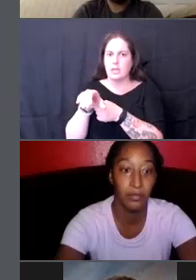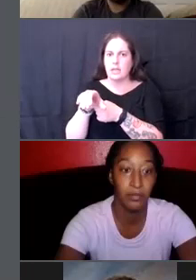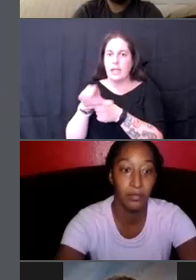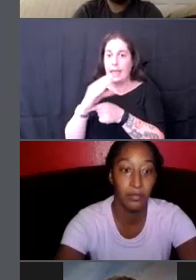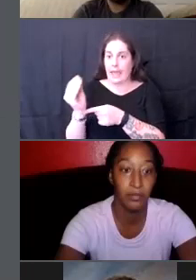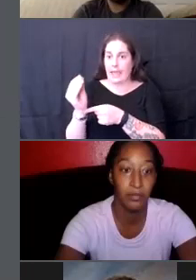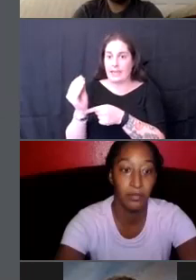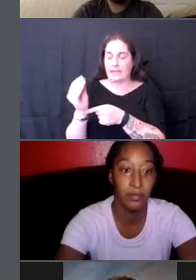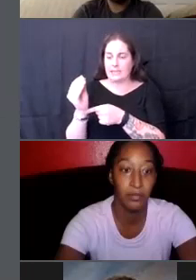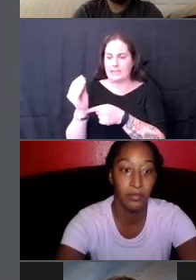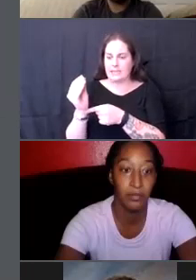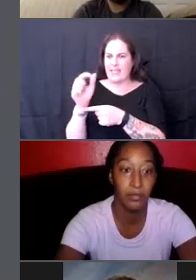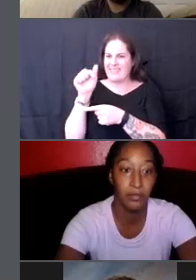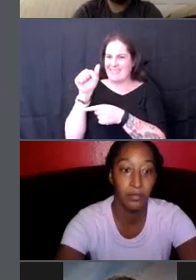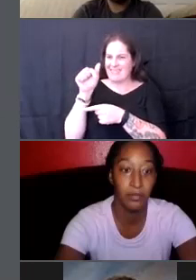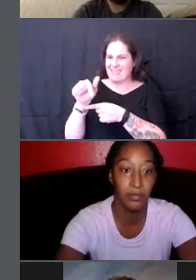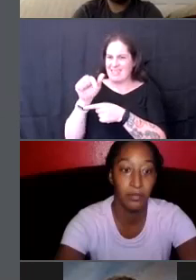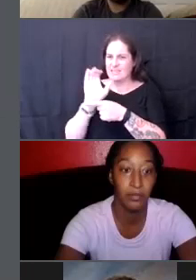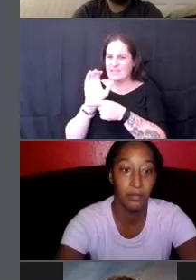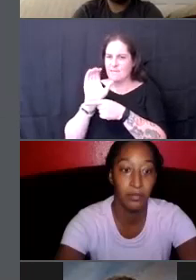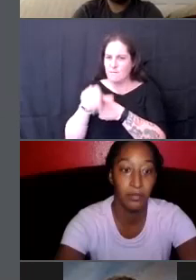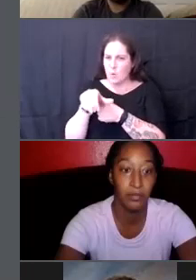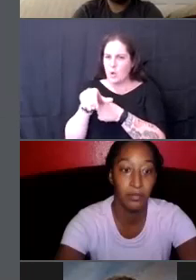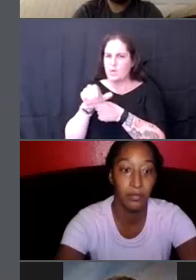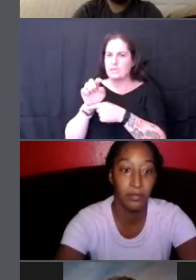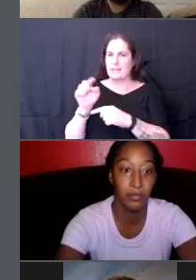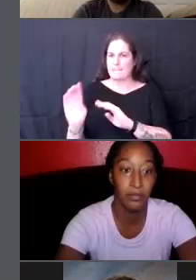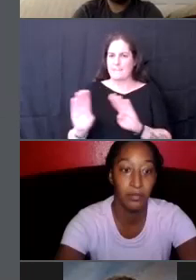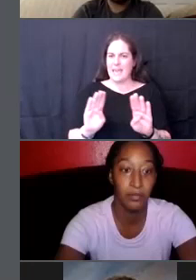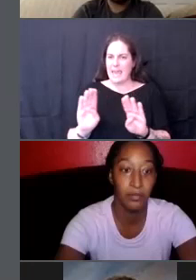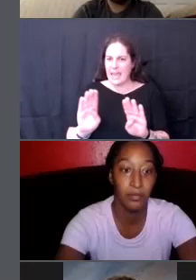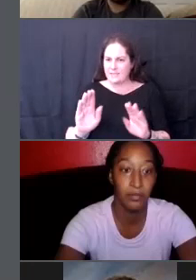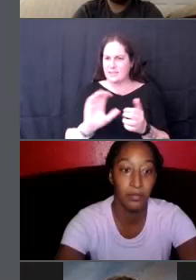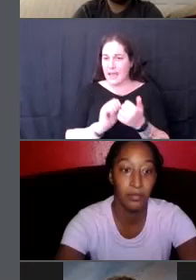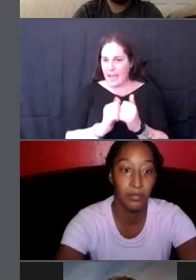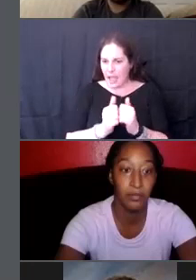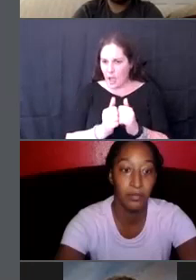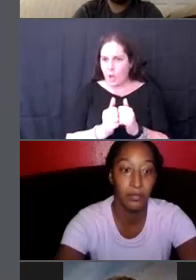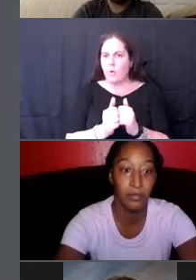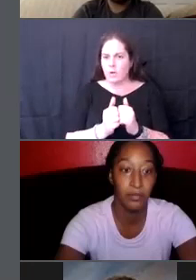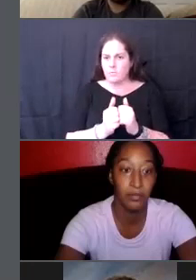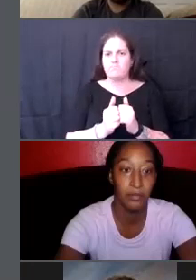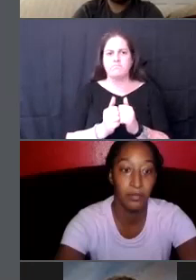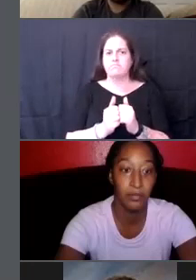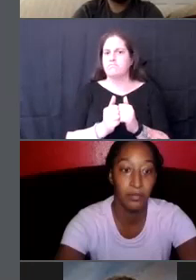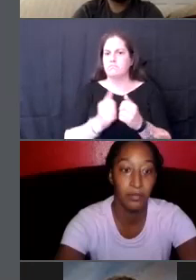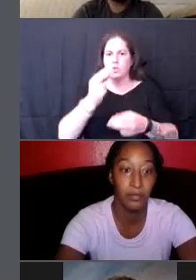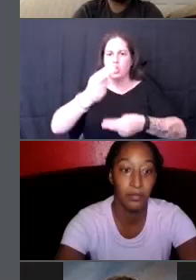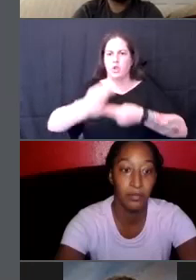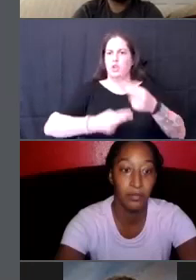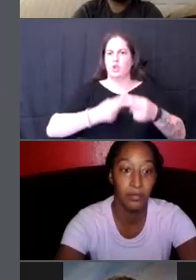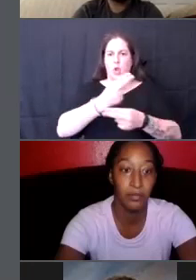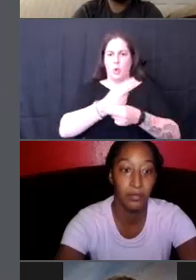and the way this force behaves is that throughout the entire